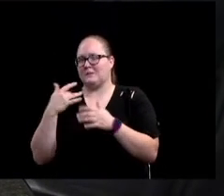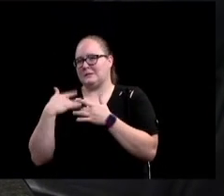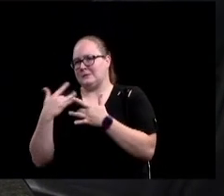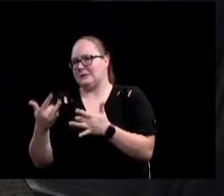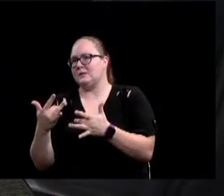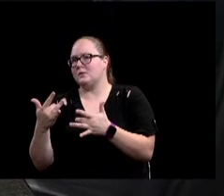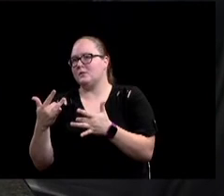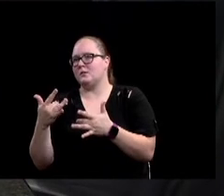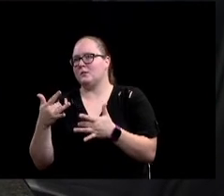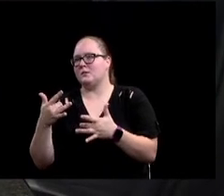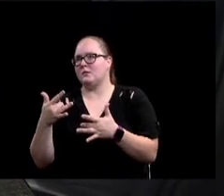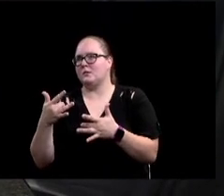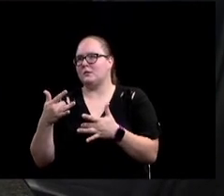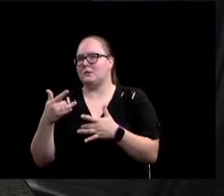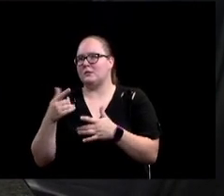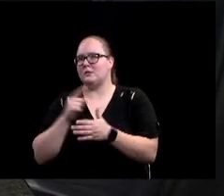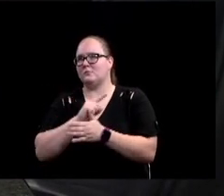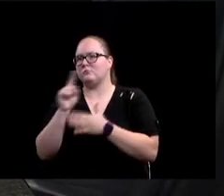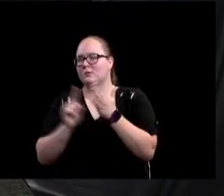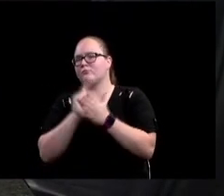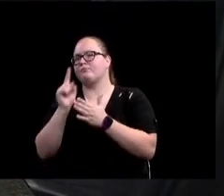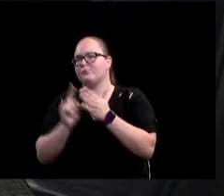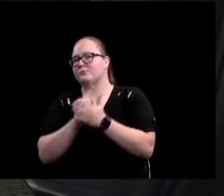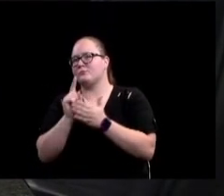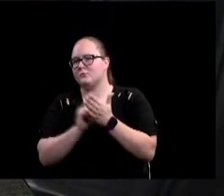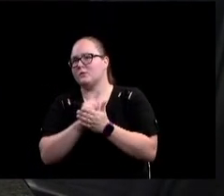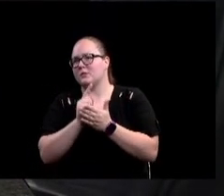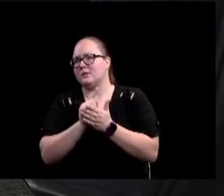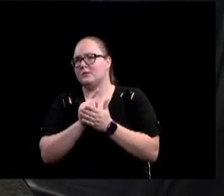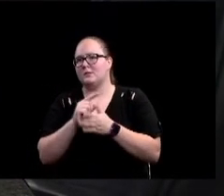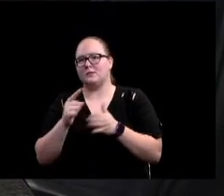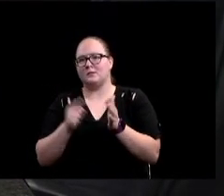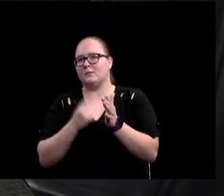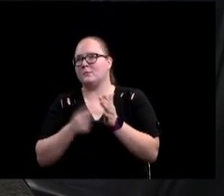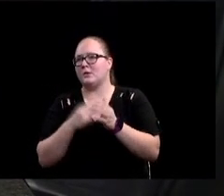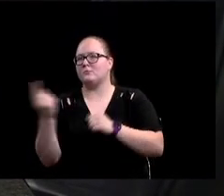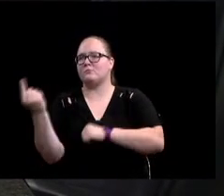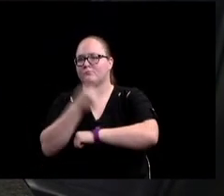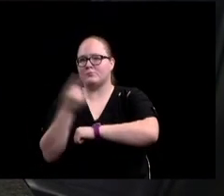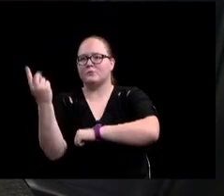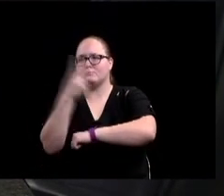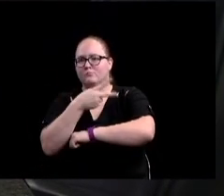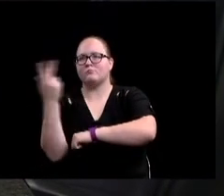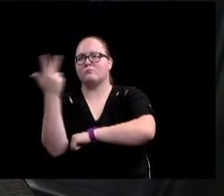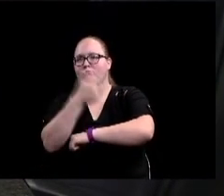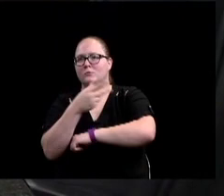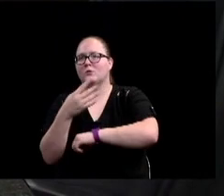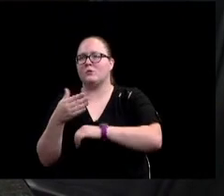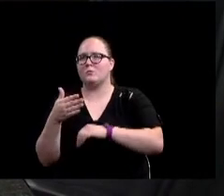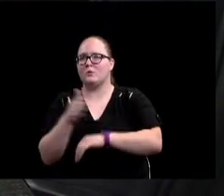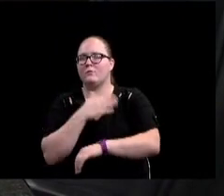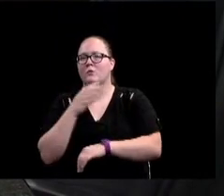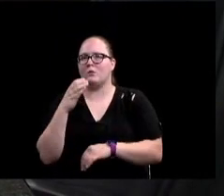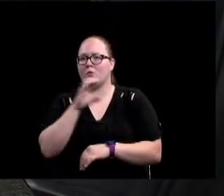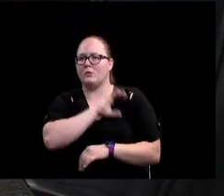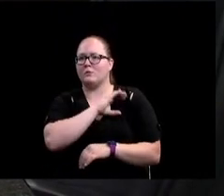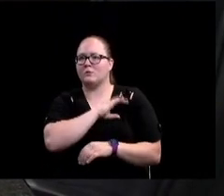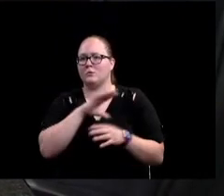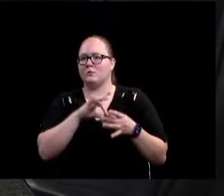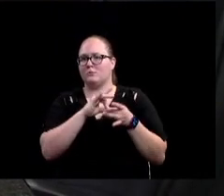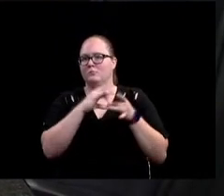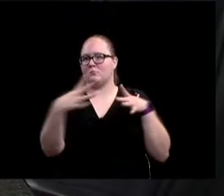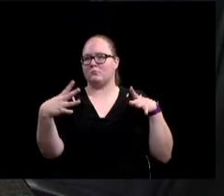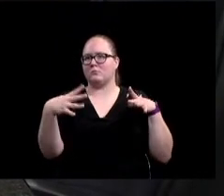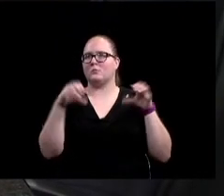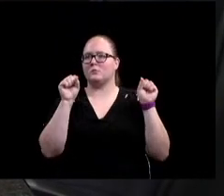they last several days before officers can be relieved and turn that person over for long-term